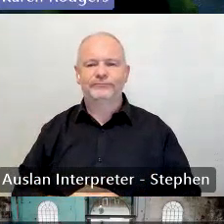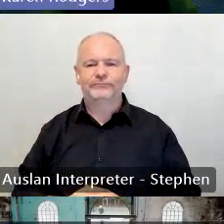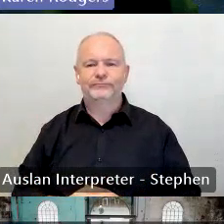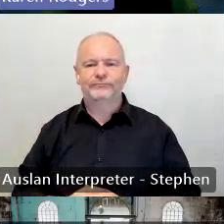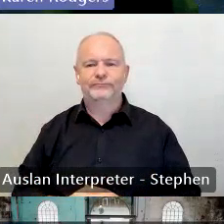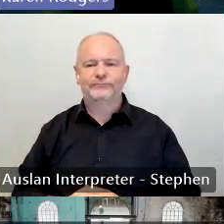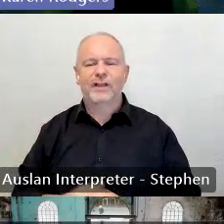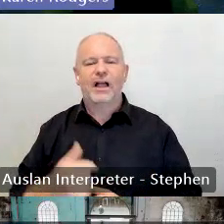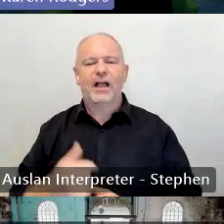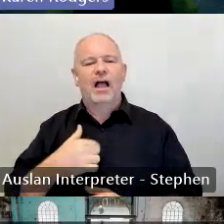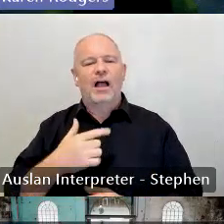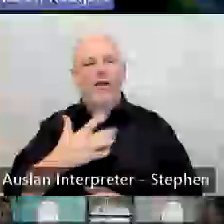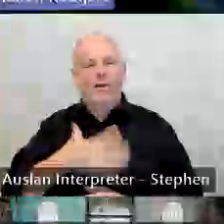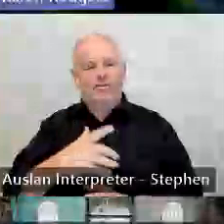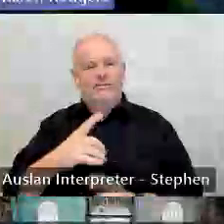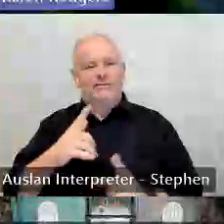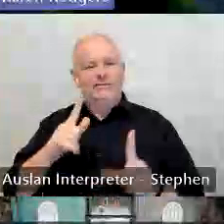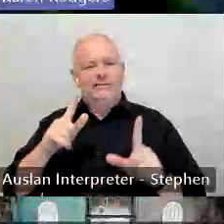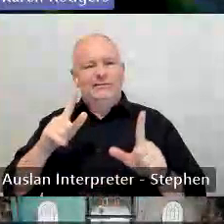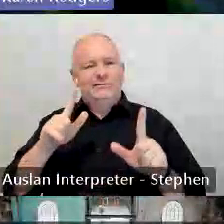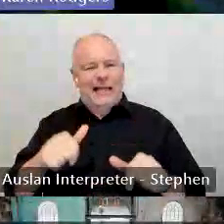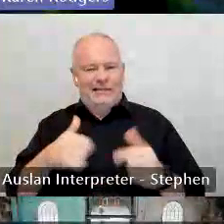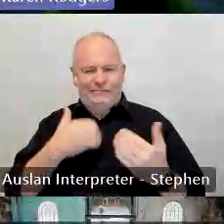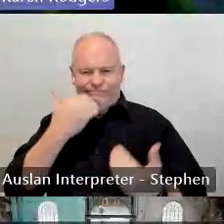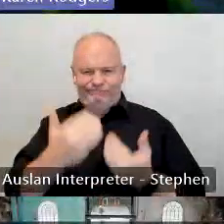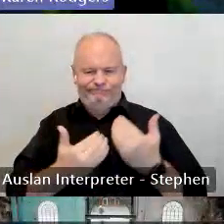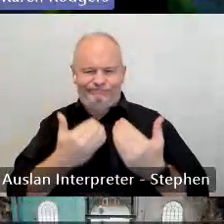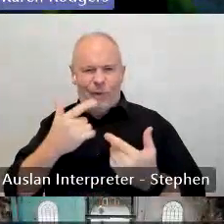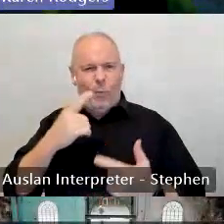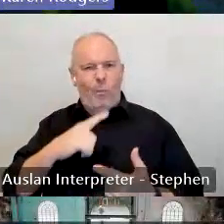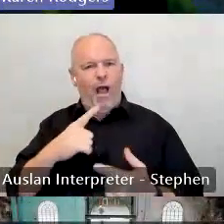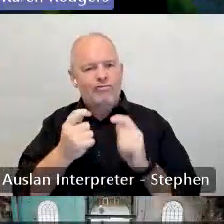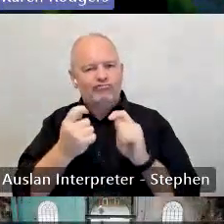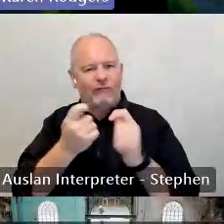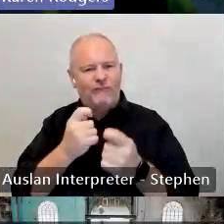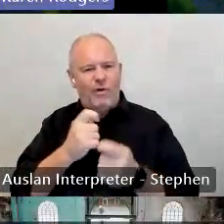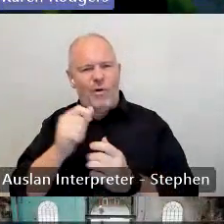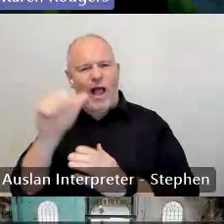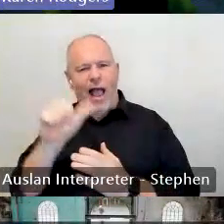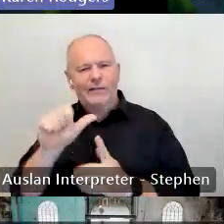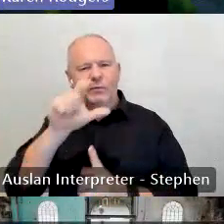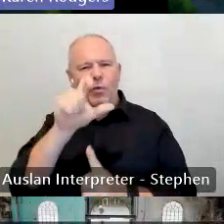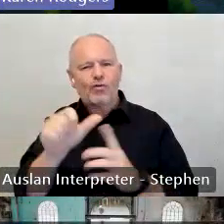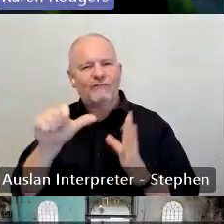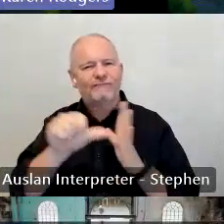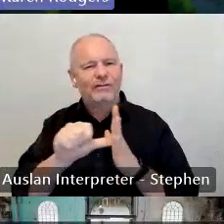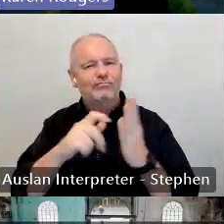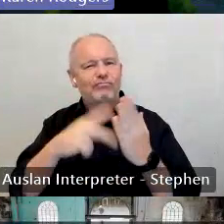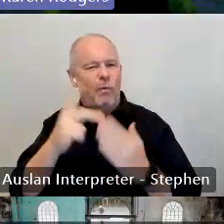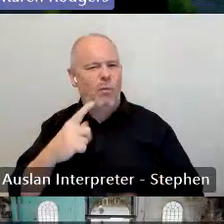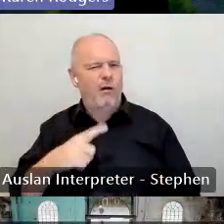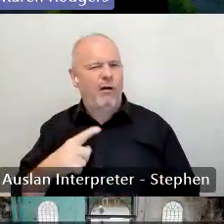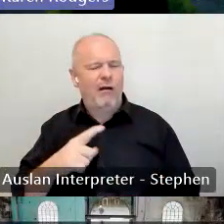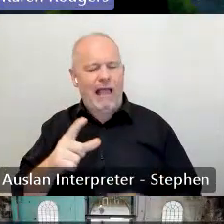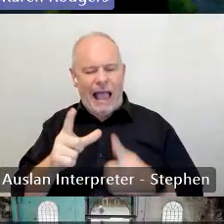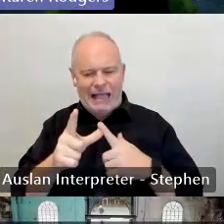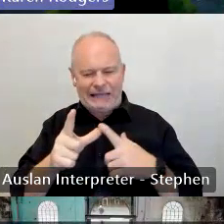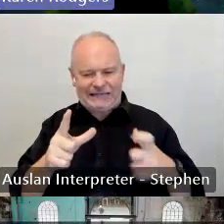I wanted to start by outlining why we have reformed the Arts and Cultural Funding Program, what we call the